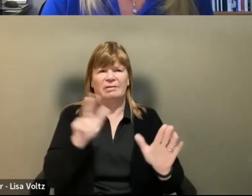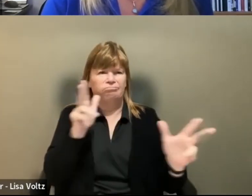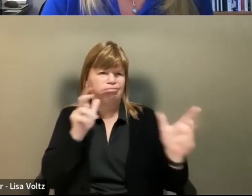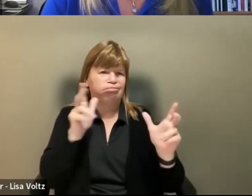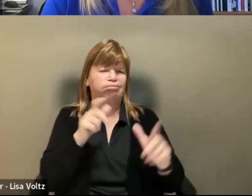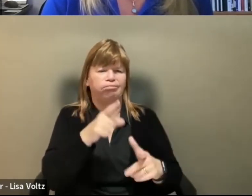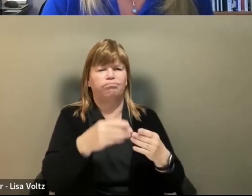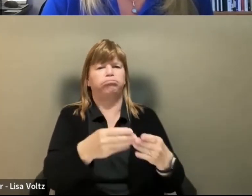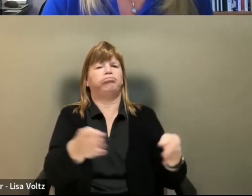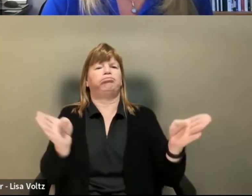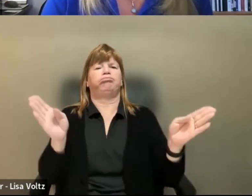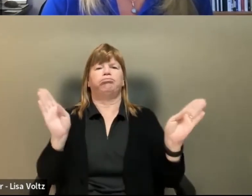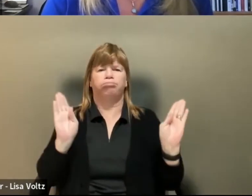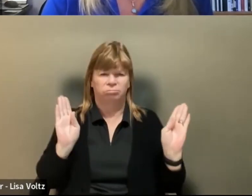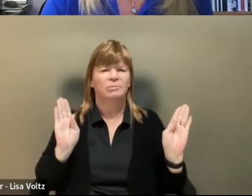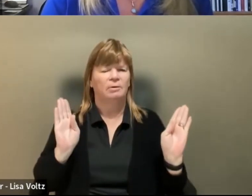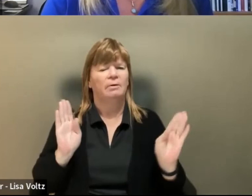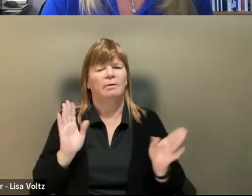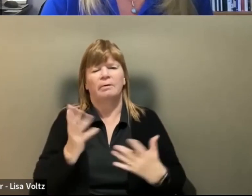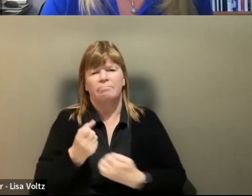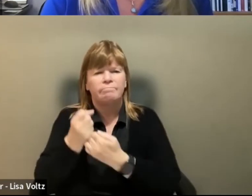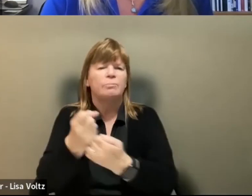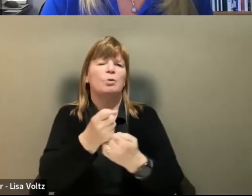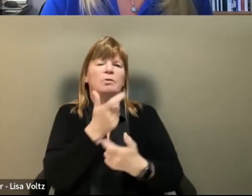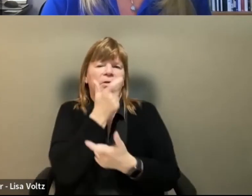a broad array of interests, and